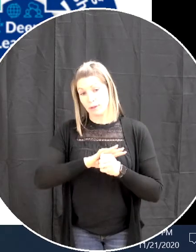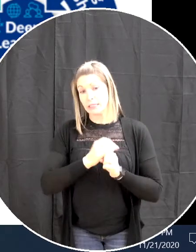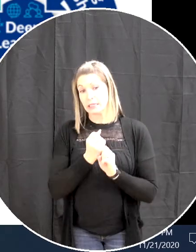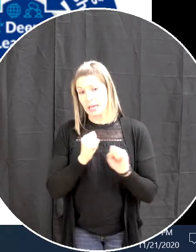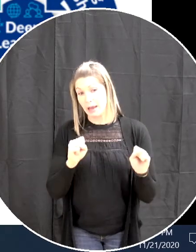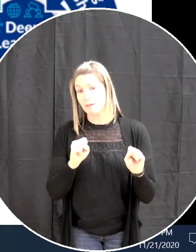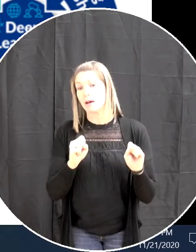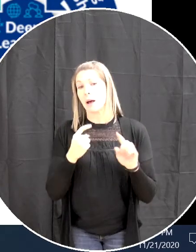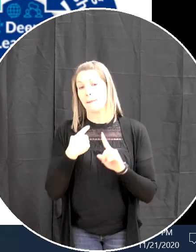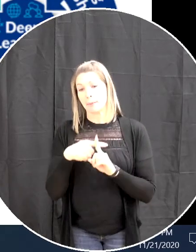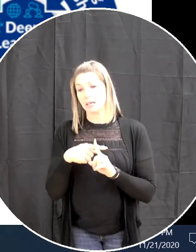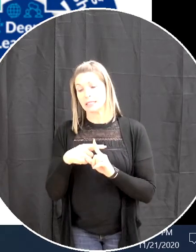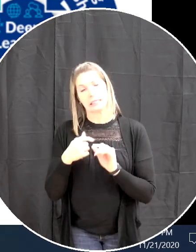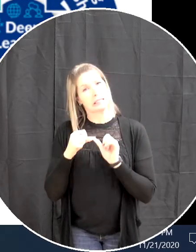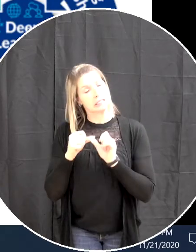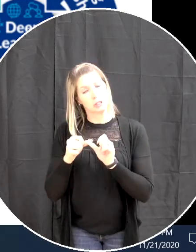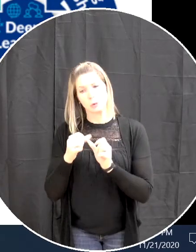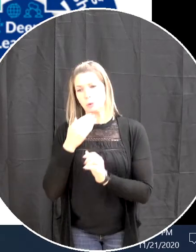senior staff,